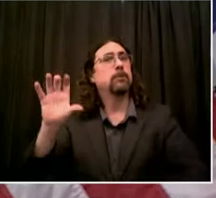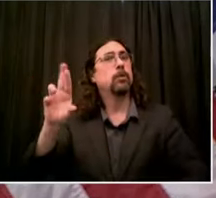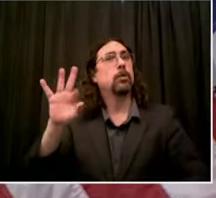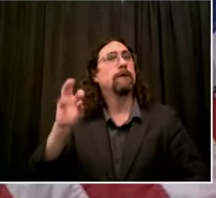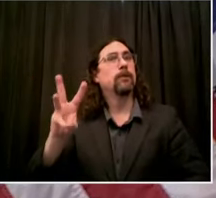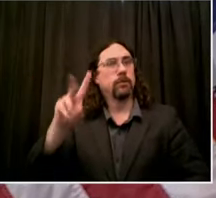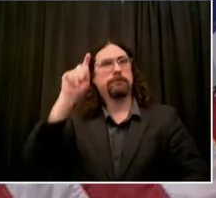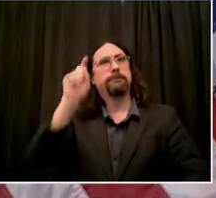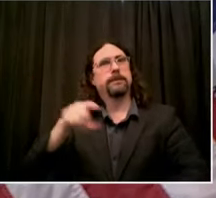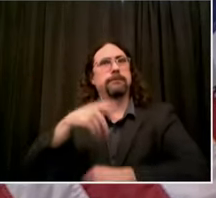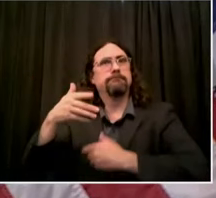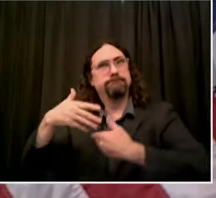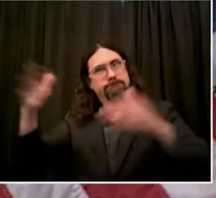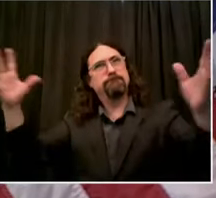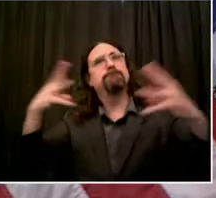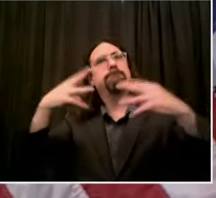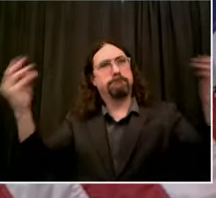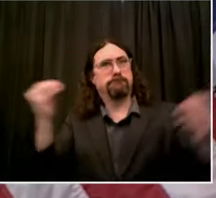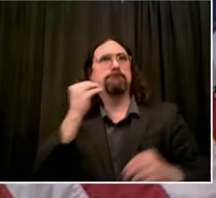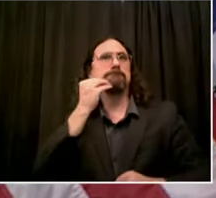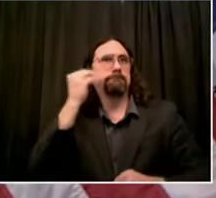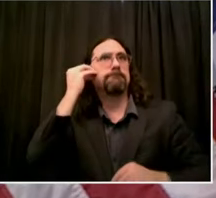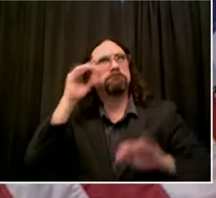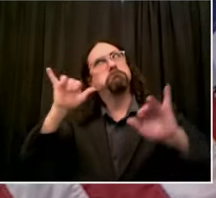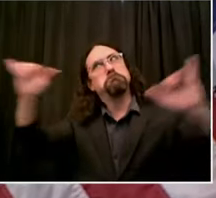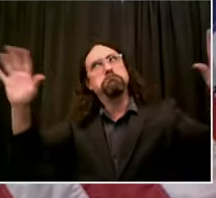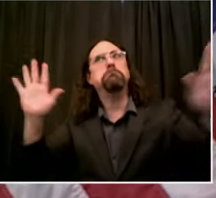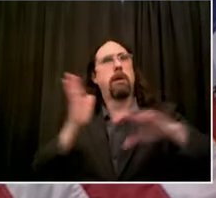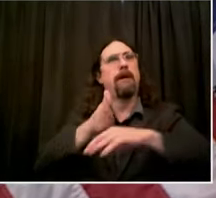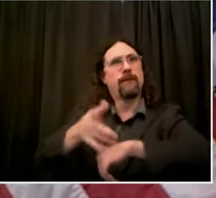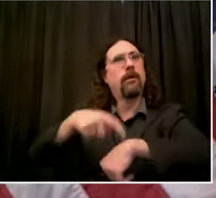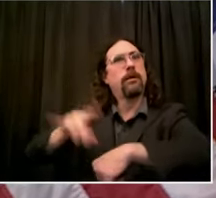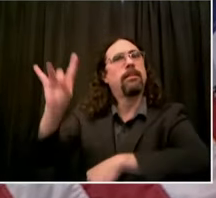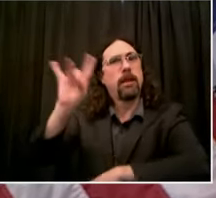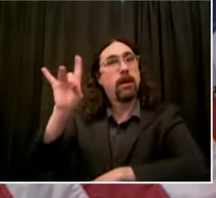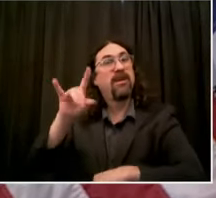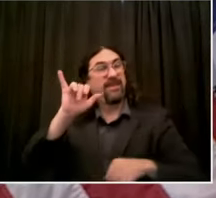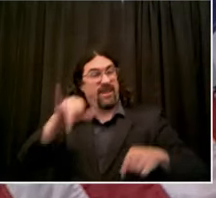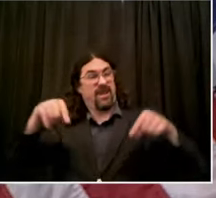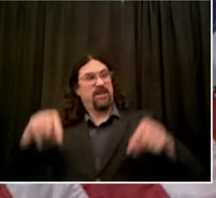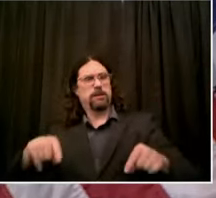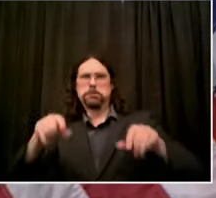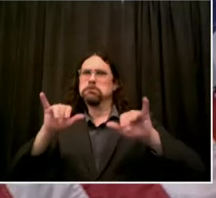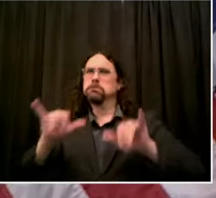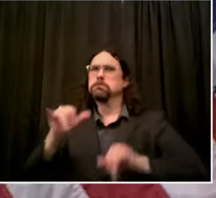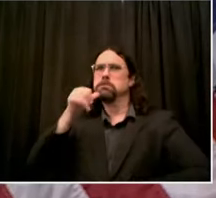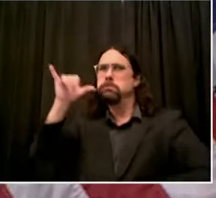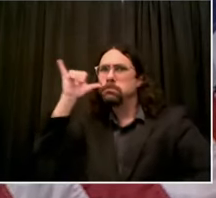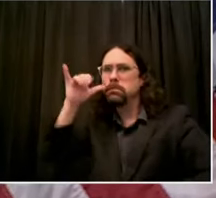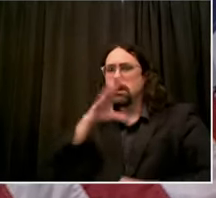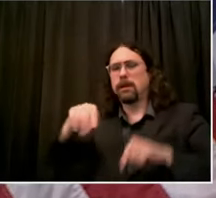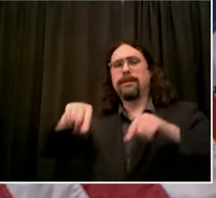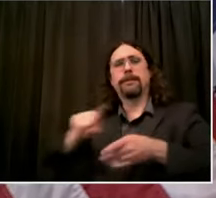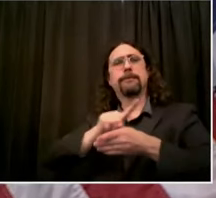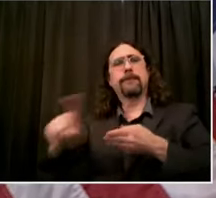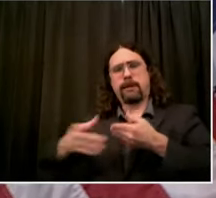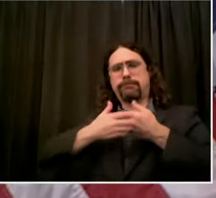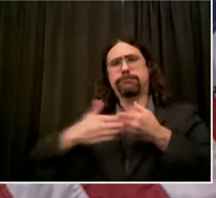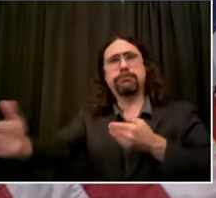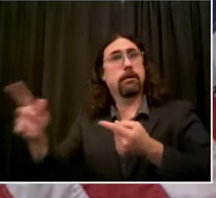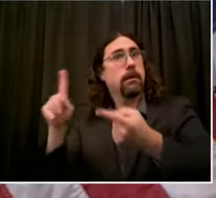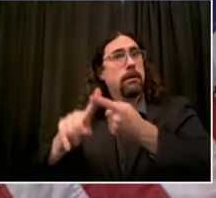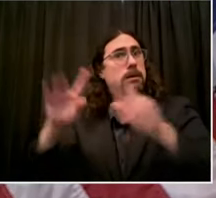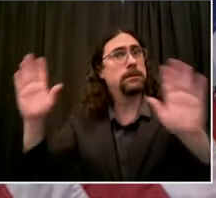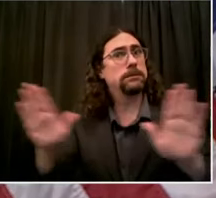night to 5 a.m. Monday morning. At that point, we hope to lift the curfew, move forward just as we're